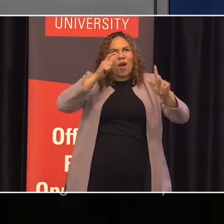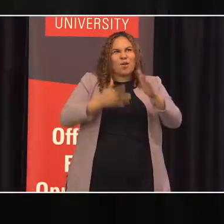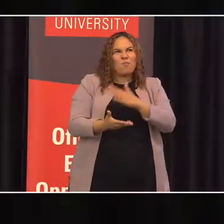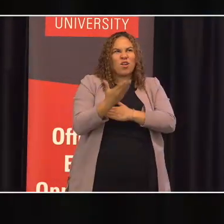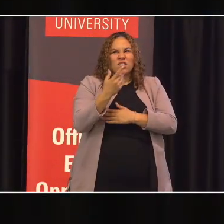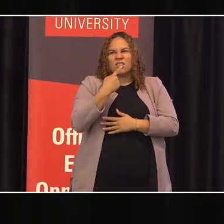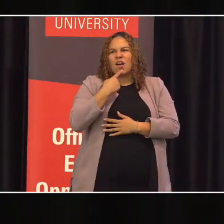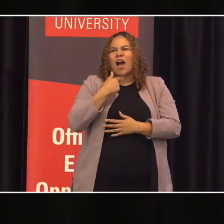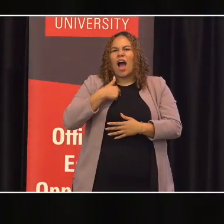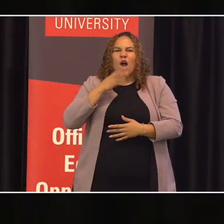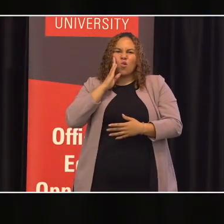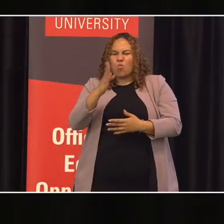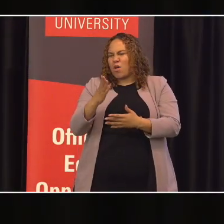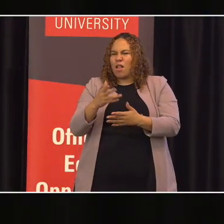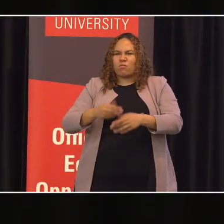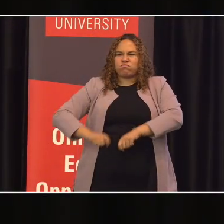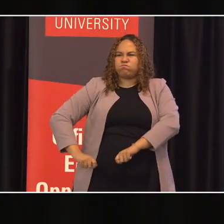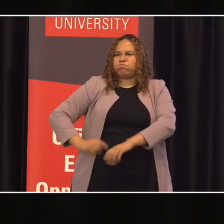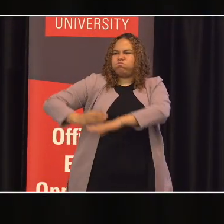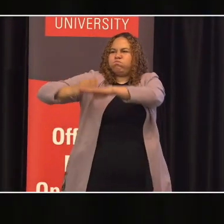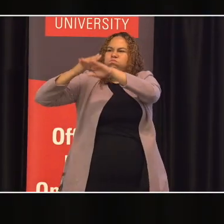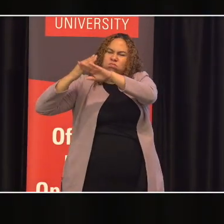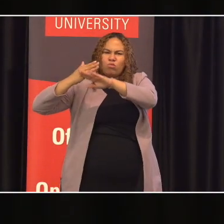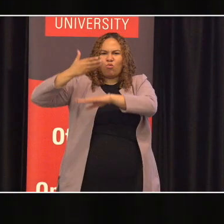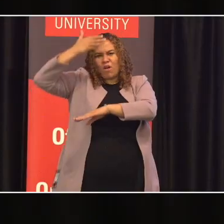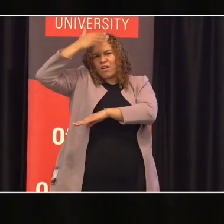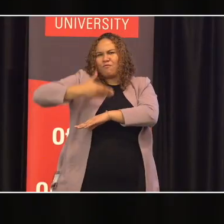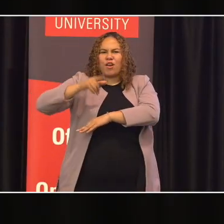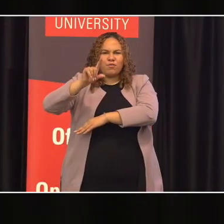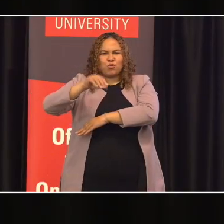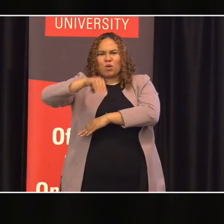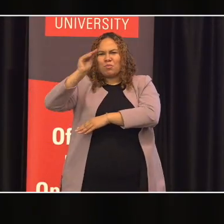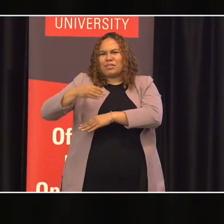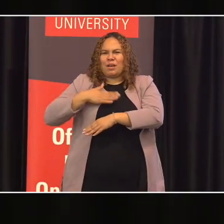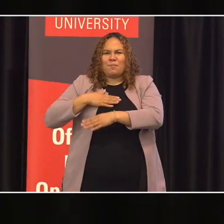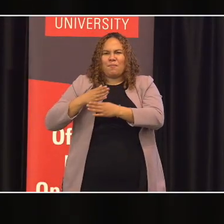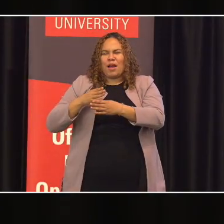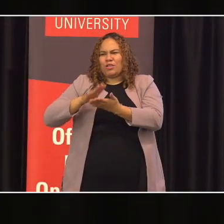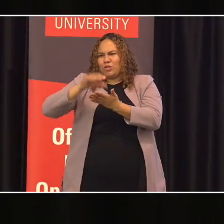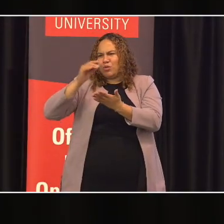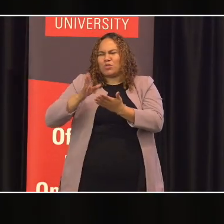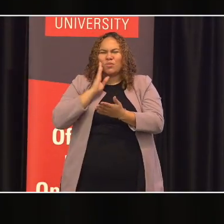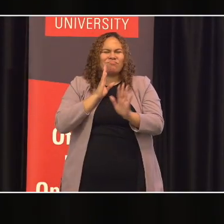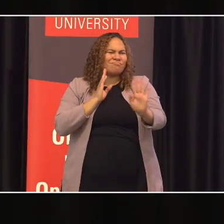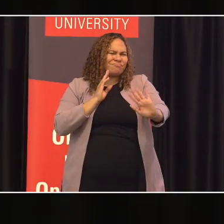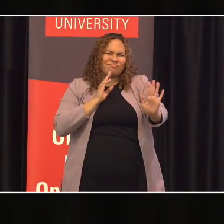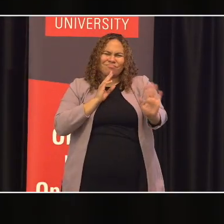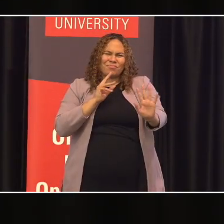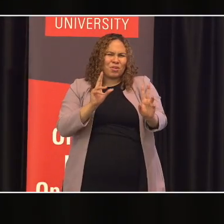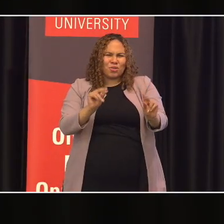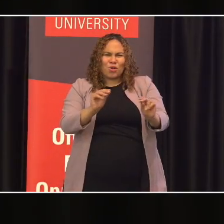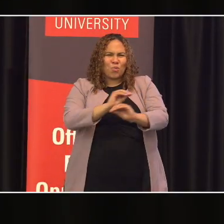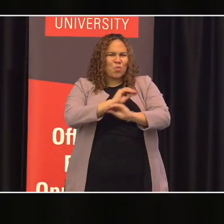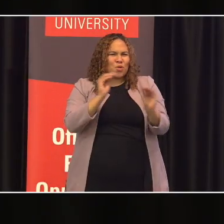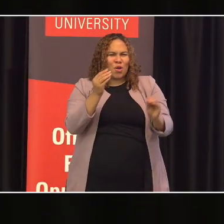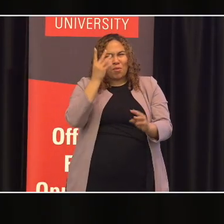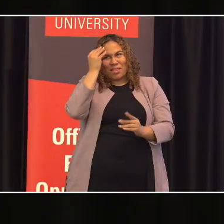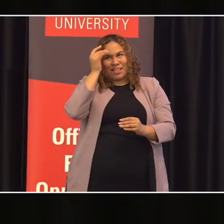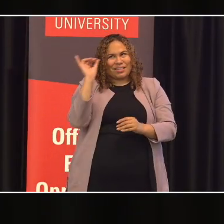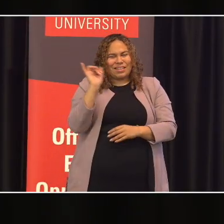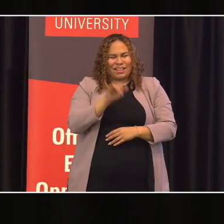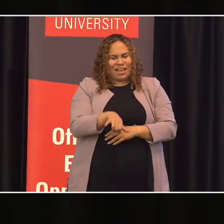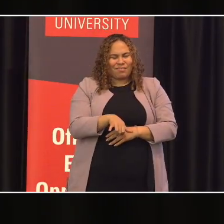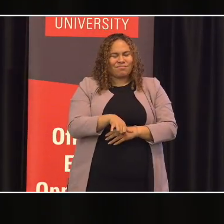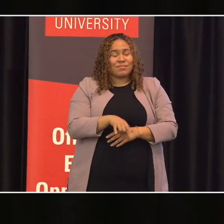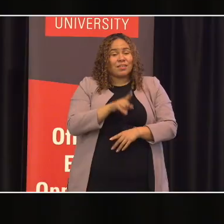park a Mack truck squarely in front of 20% of my students today. Not at all, right? Nobody thinks that. And in